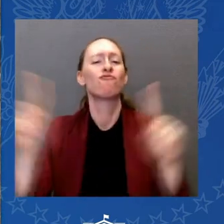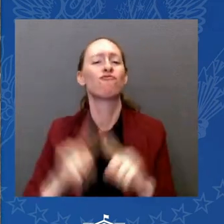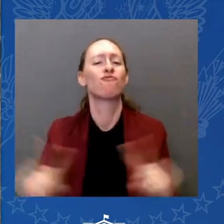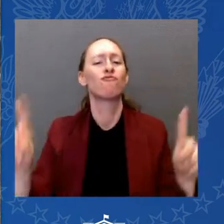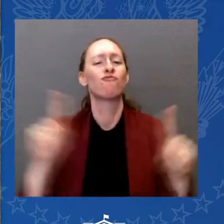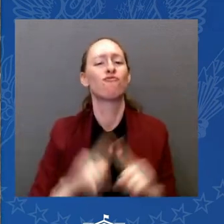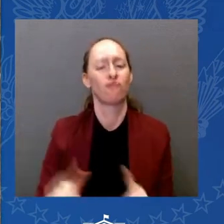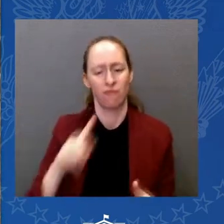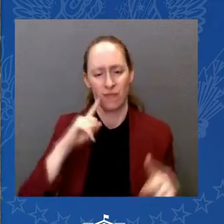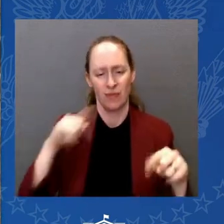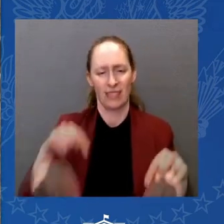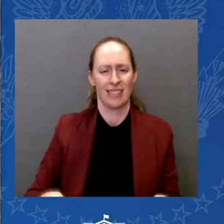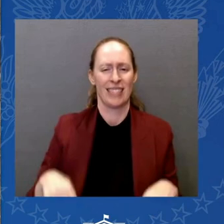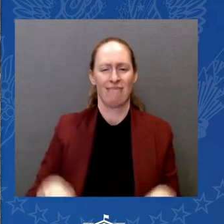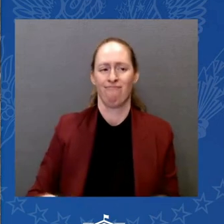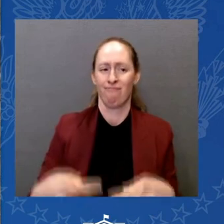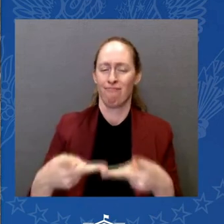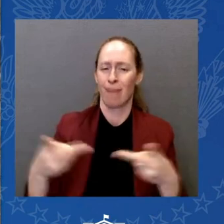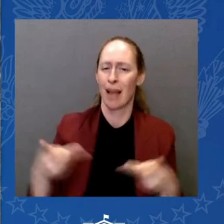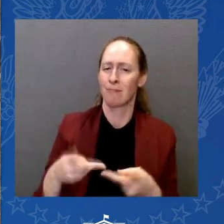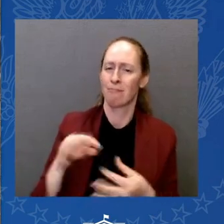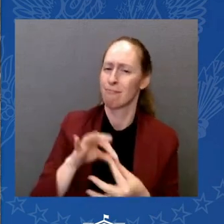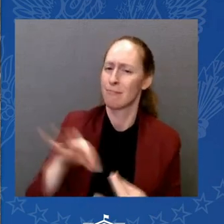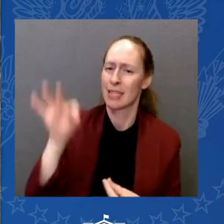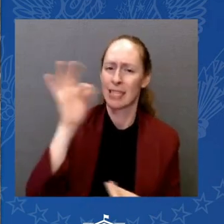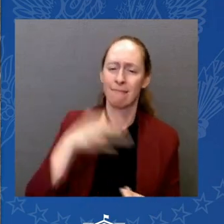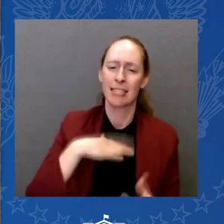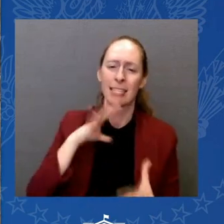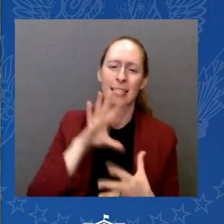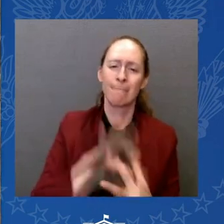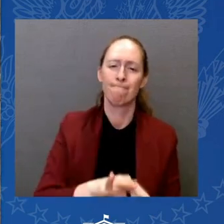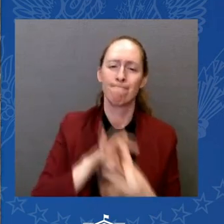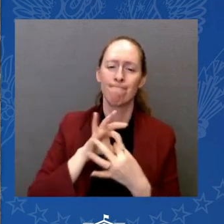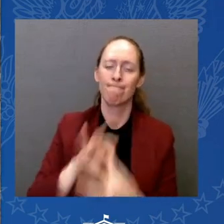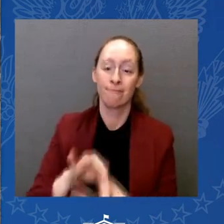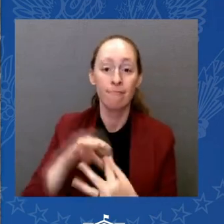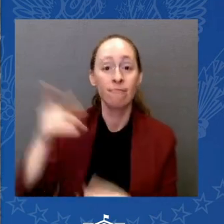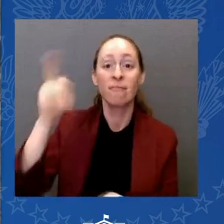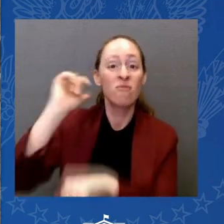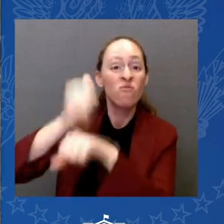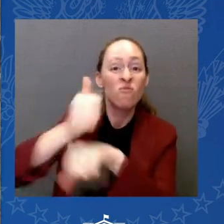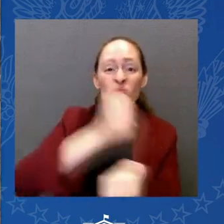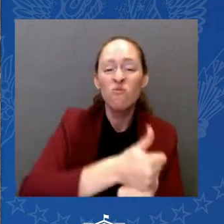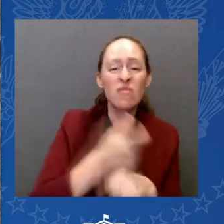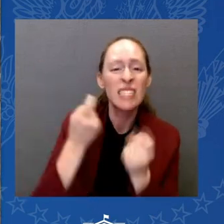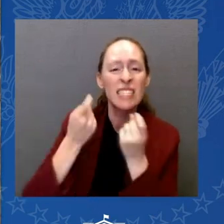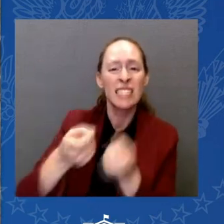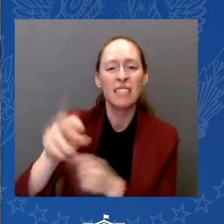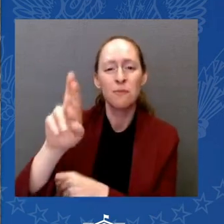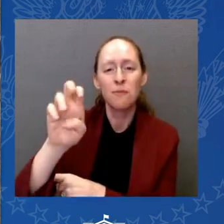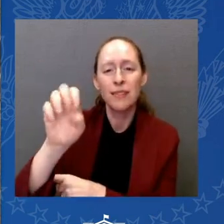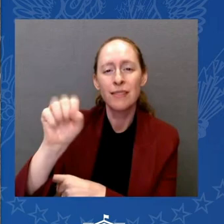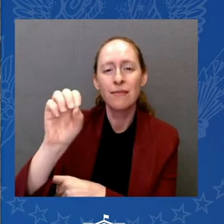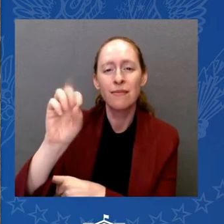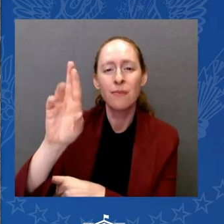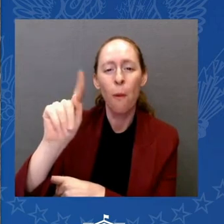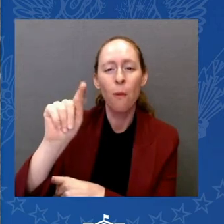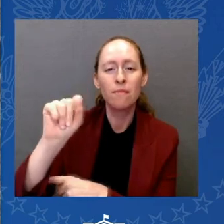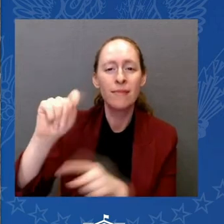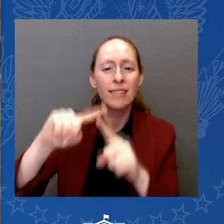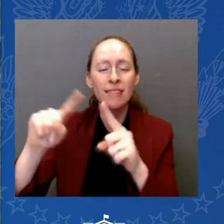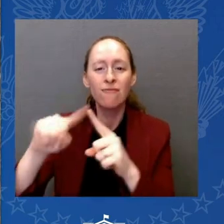there. I don't think he meant to commit or even come close to stolen valor, but he